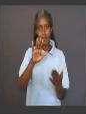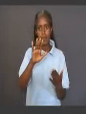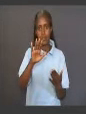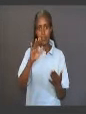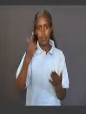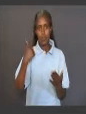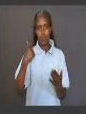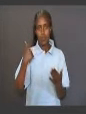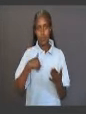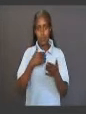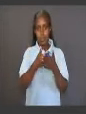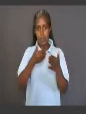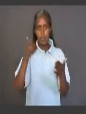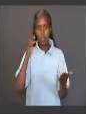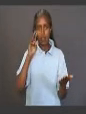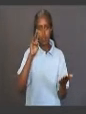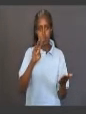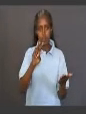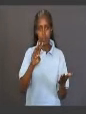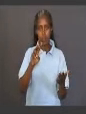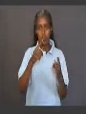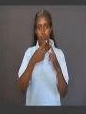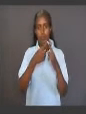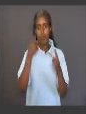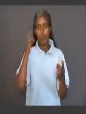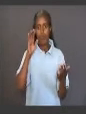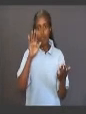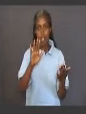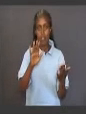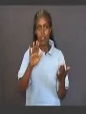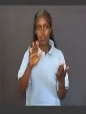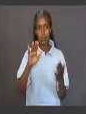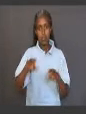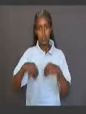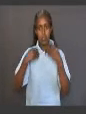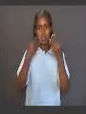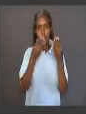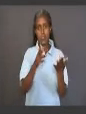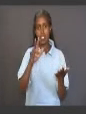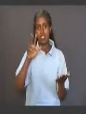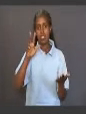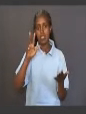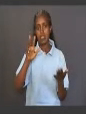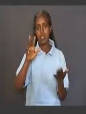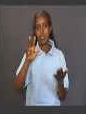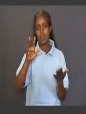We subtract 2 from 5, which gives us 3.